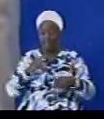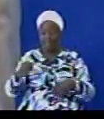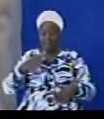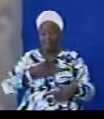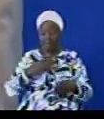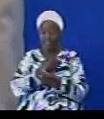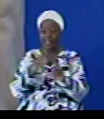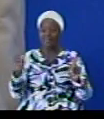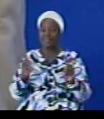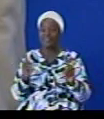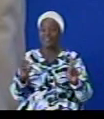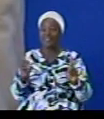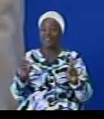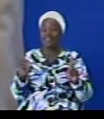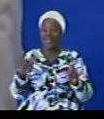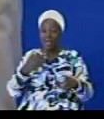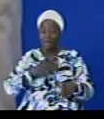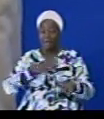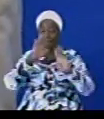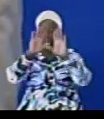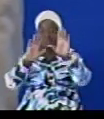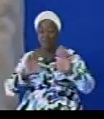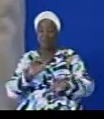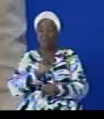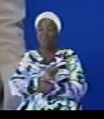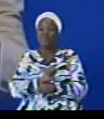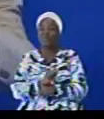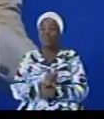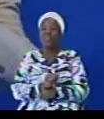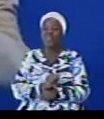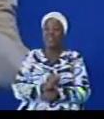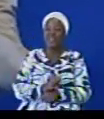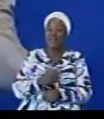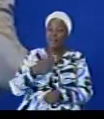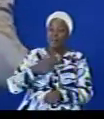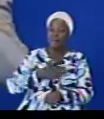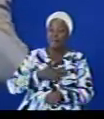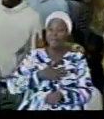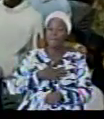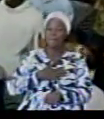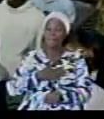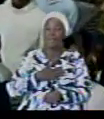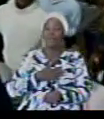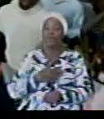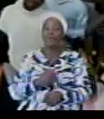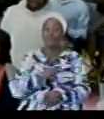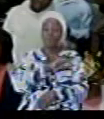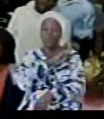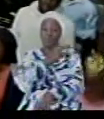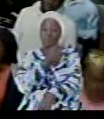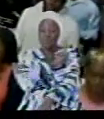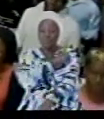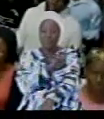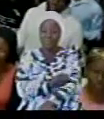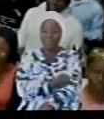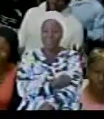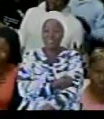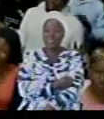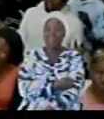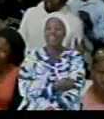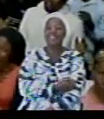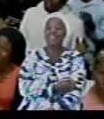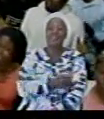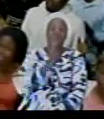deliverance, my miracle, my dominion shall spring